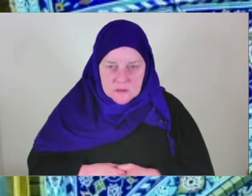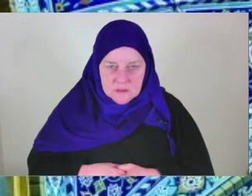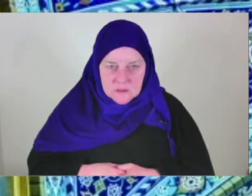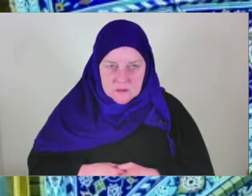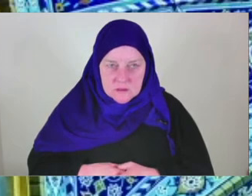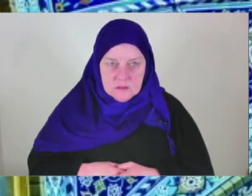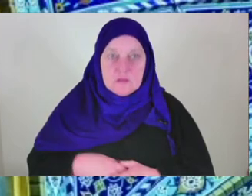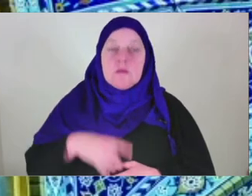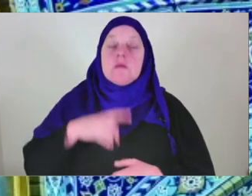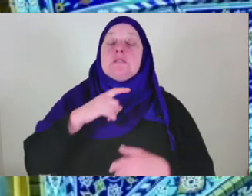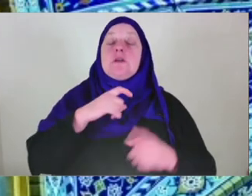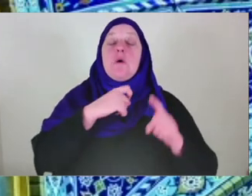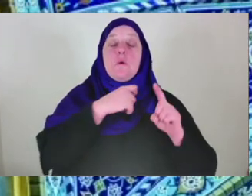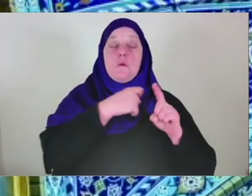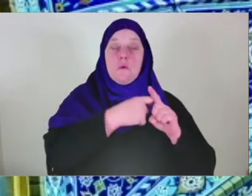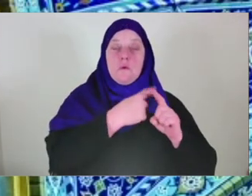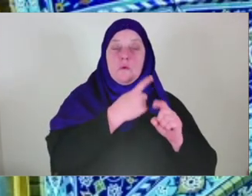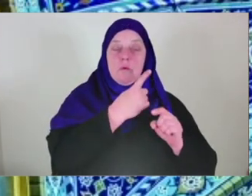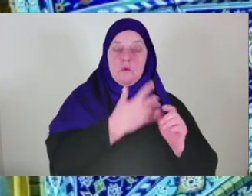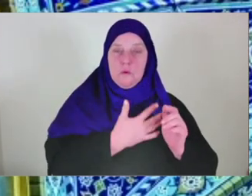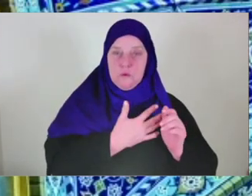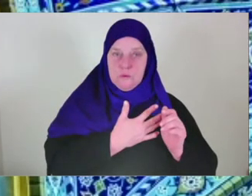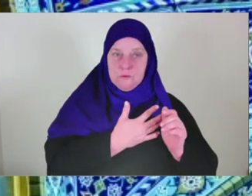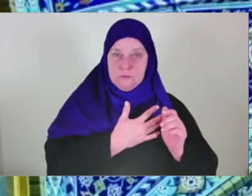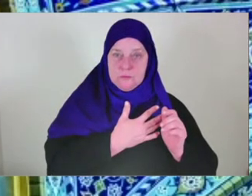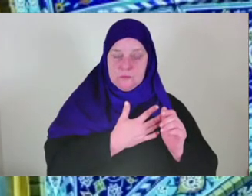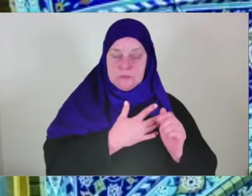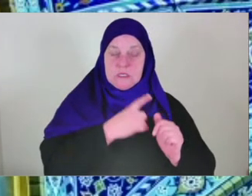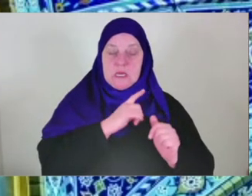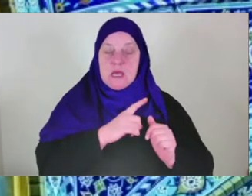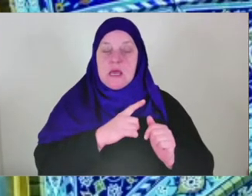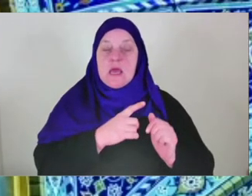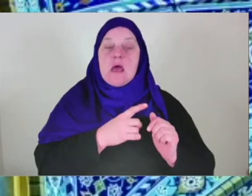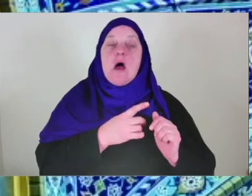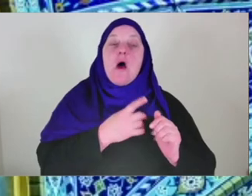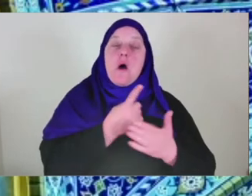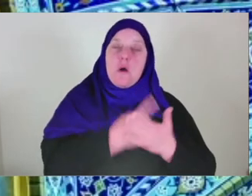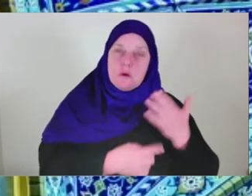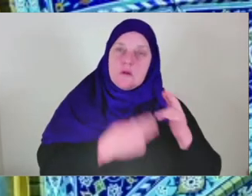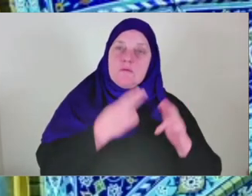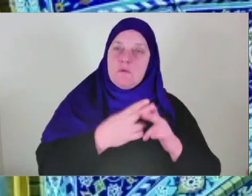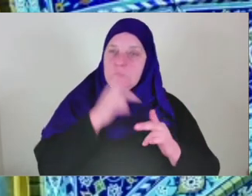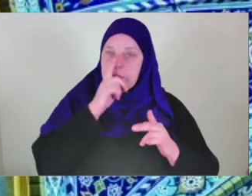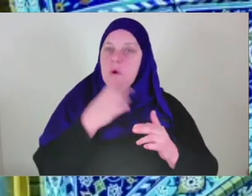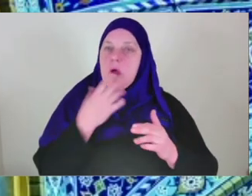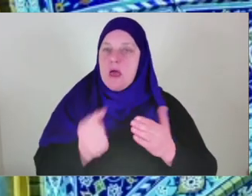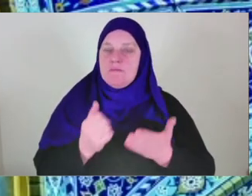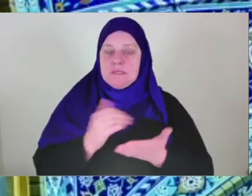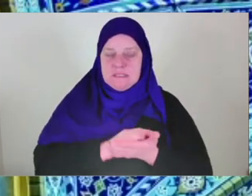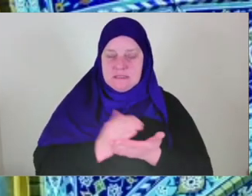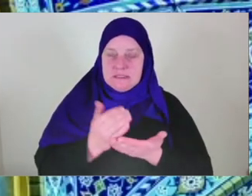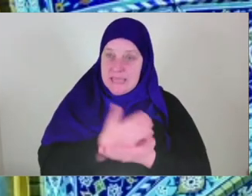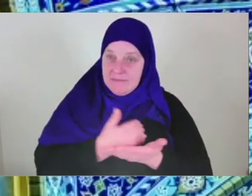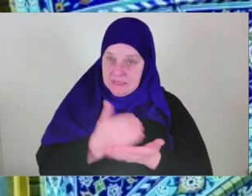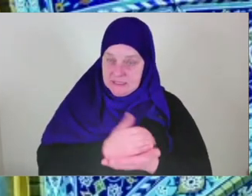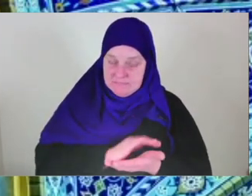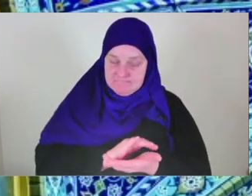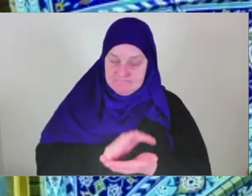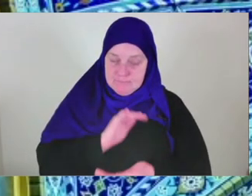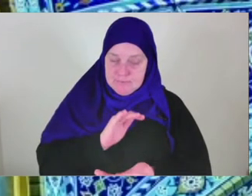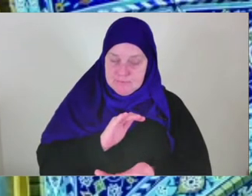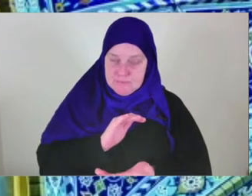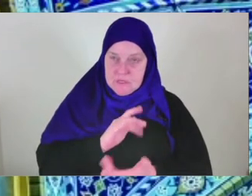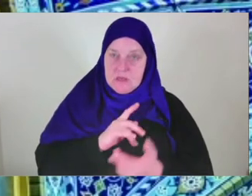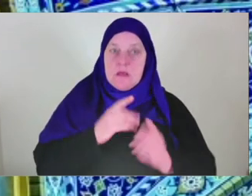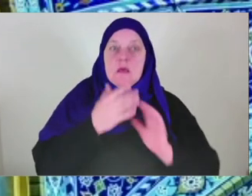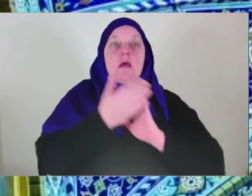saving. And saving, it means that you have covered your expenses, including your debts. So if you have a debt, you don't need to